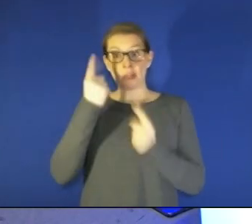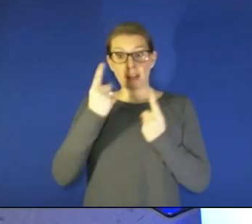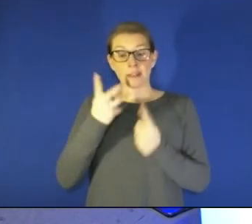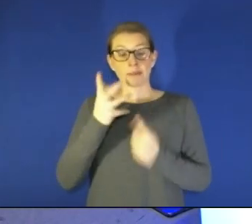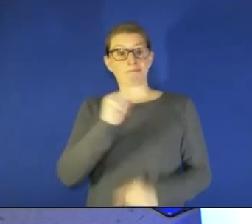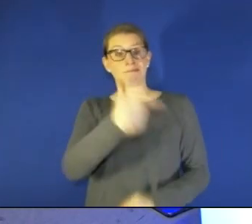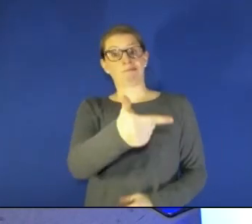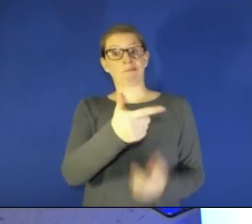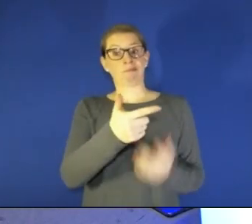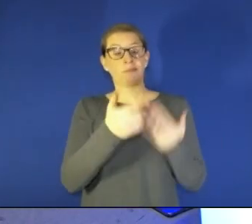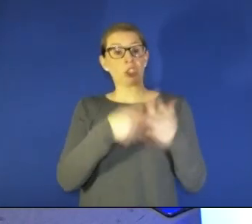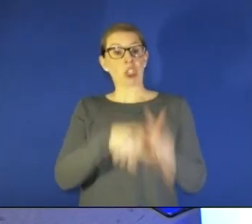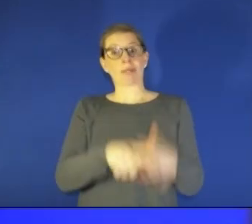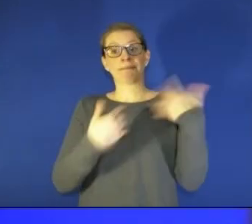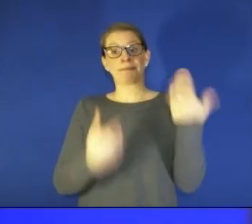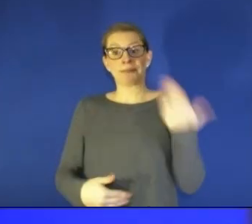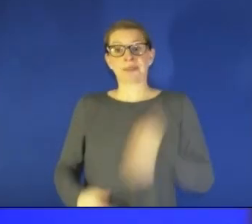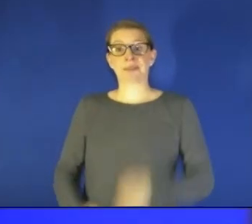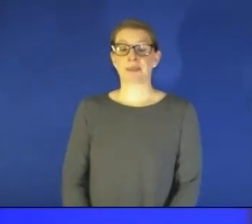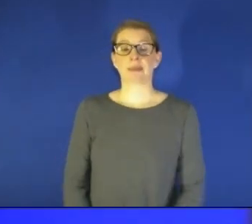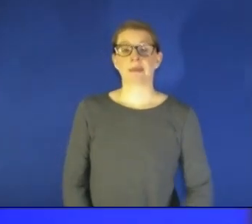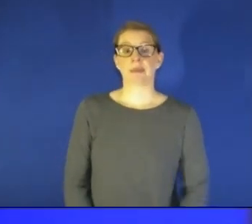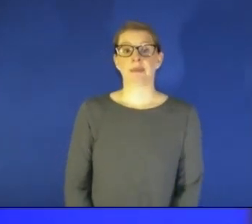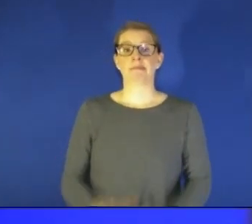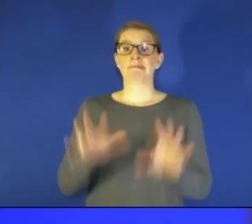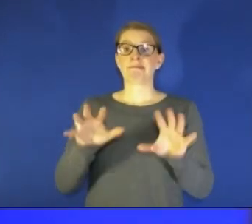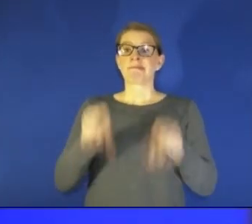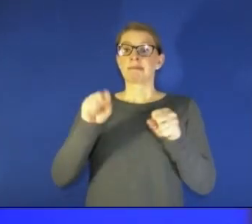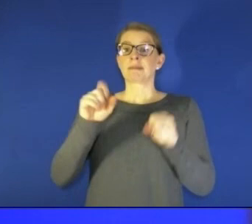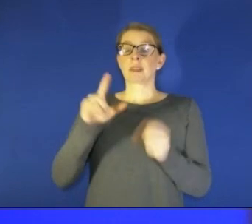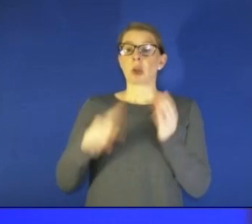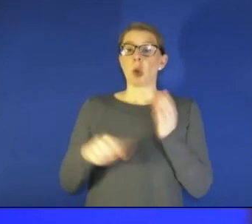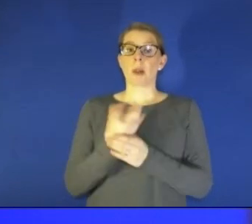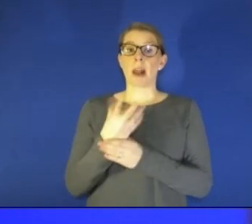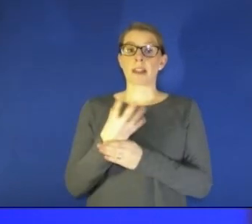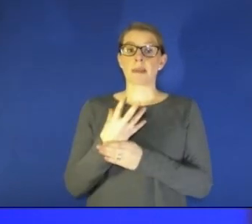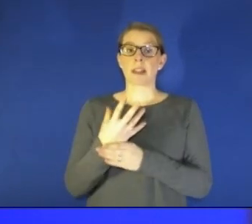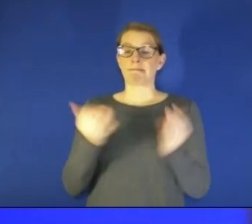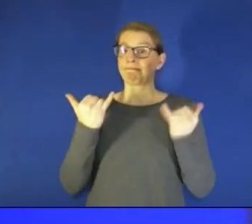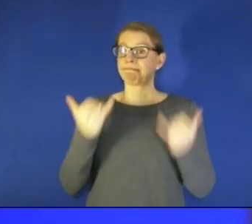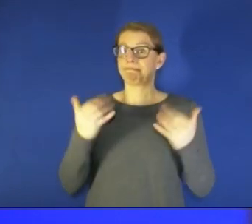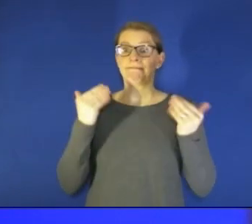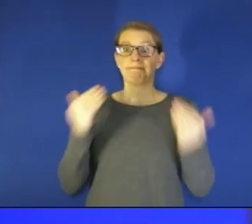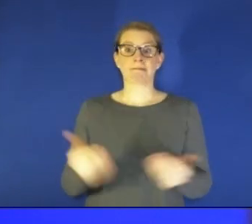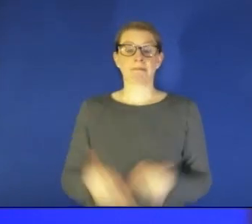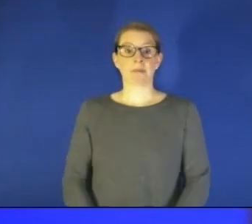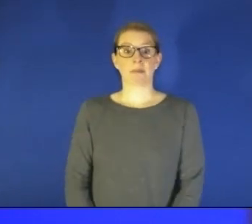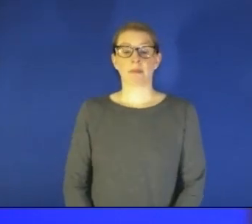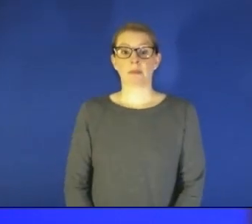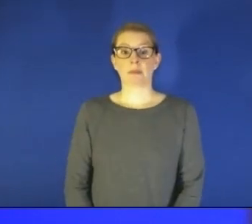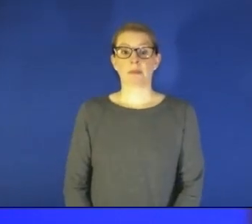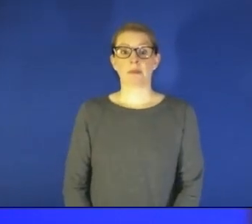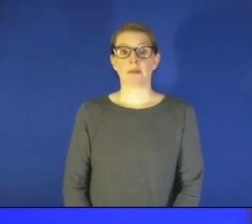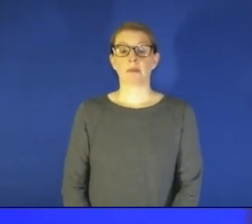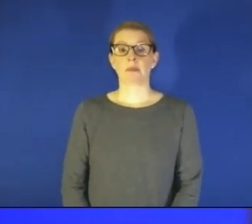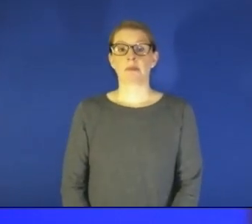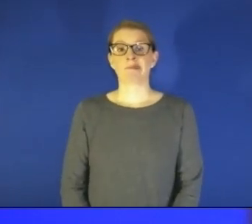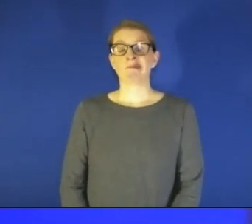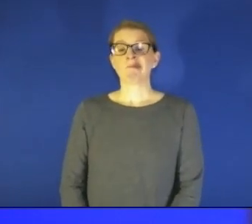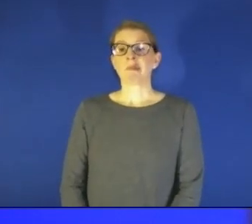lead us on. Get your colonoscopy. It's important. We say it all the time, and you hear us talk about it,